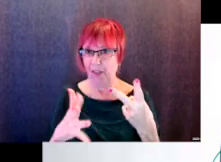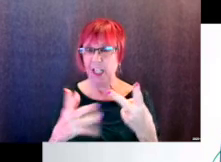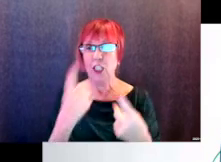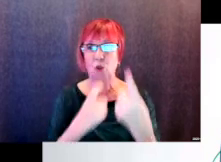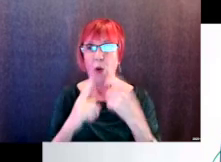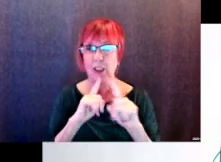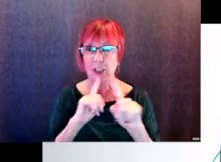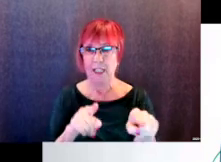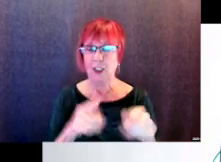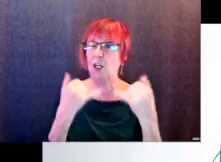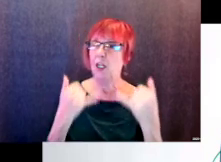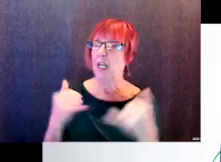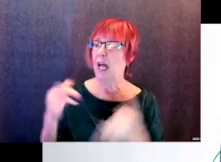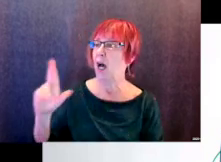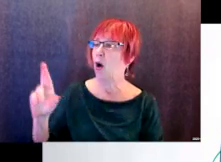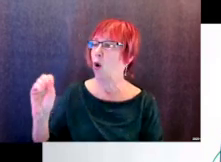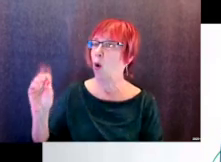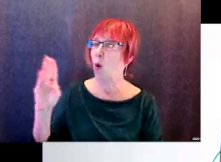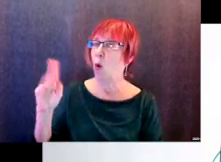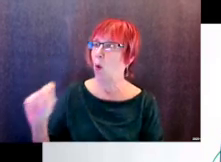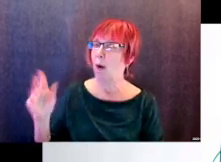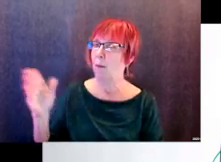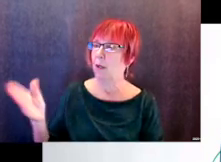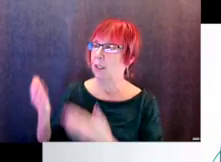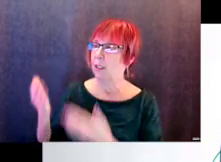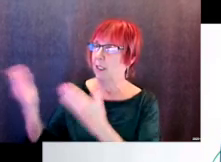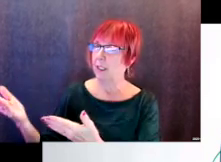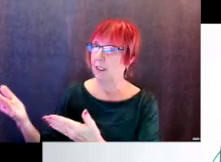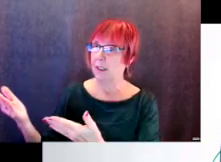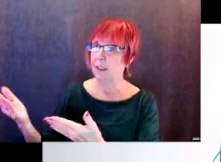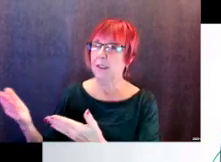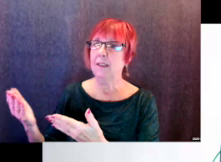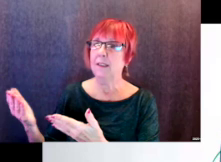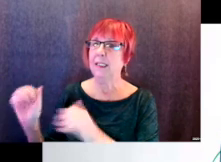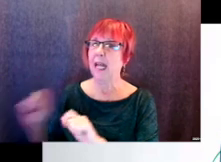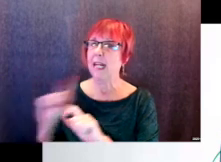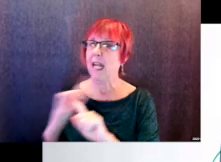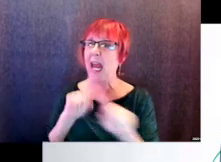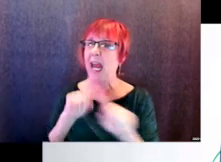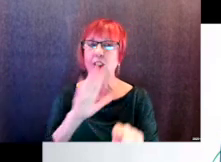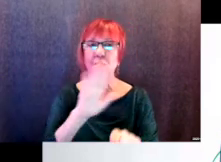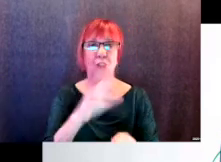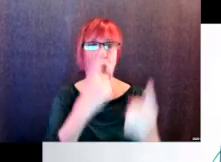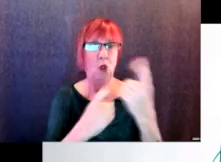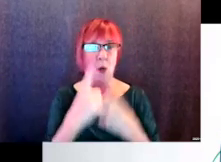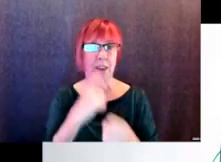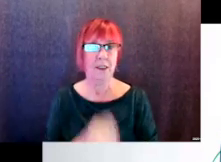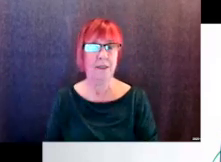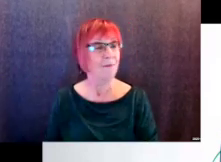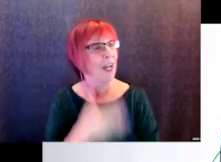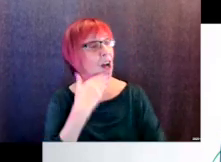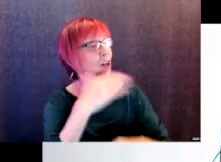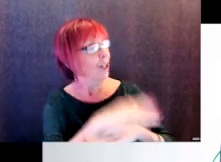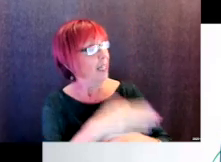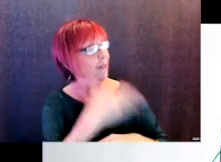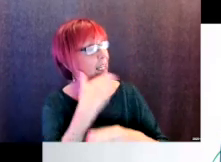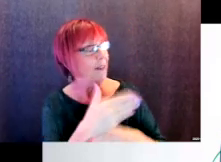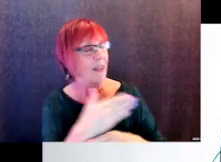and talk about the project components and the latest news.